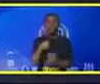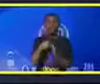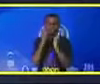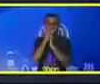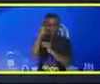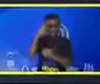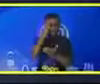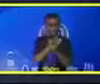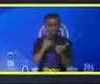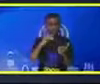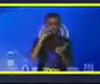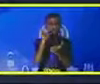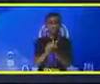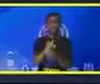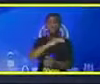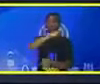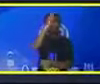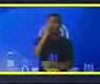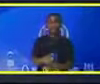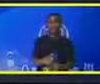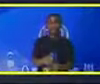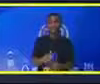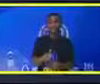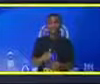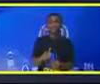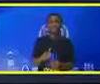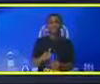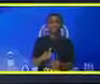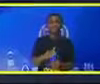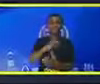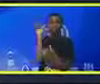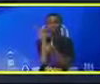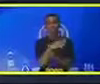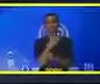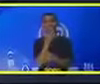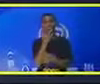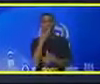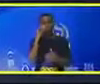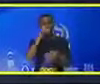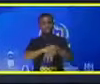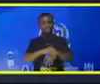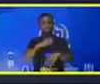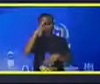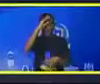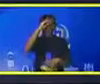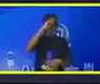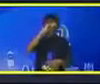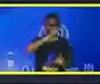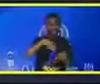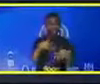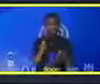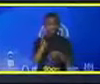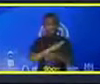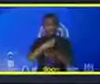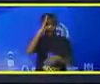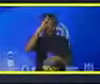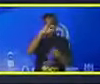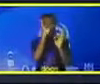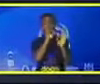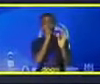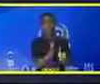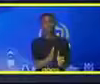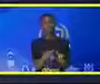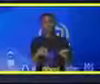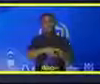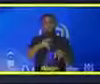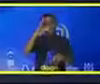not downplay what favor does in the life of a man, a nation, a businessman, a preacher. As a man of